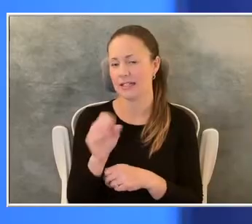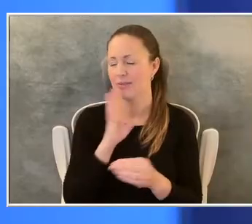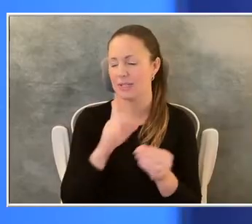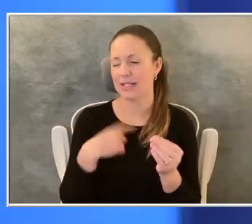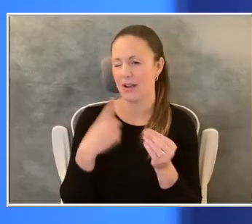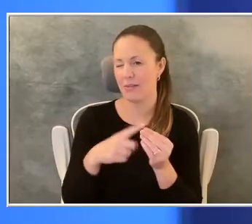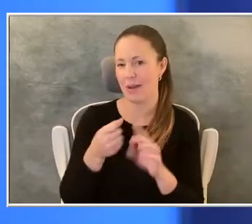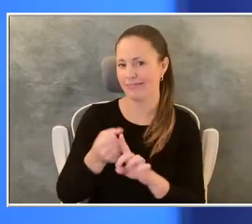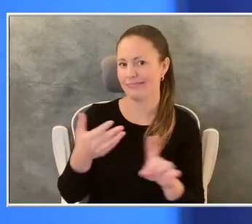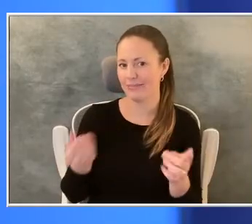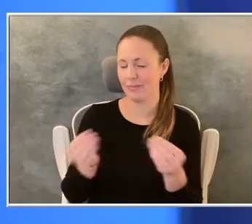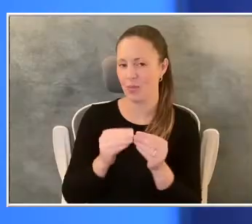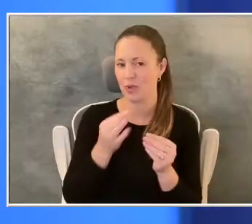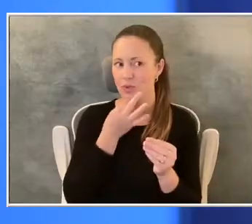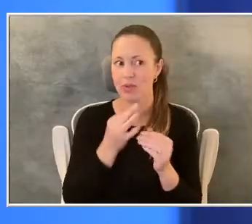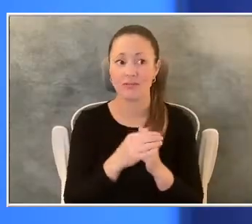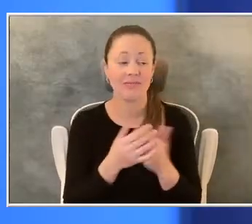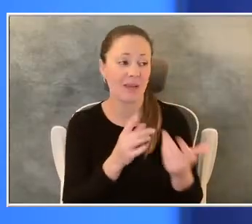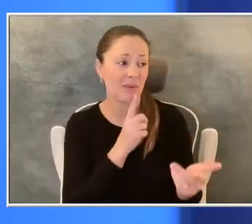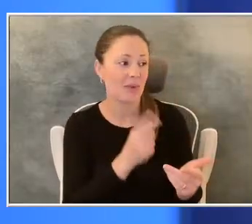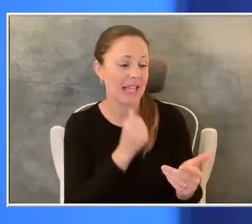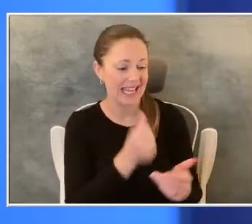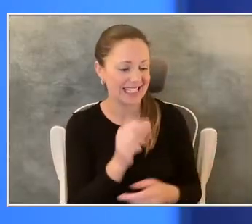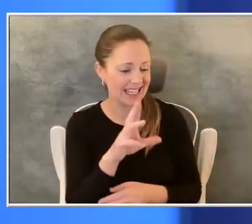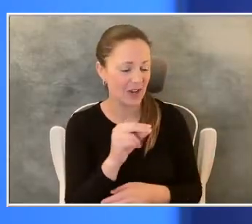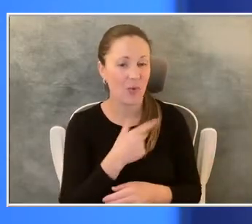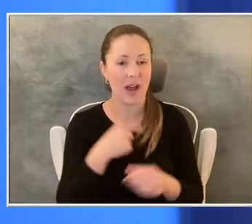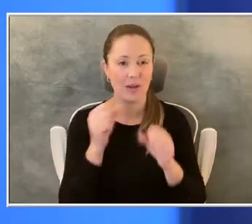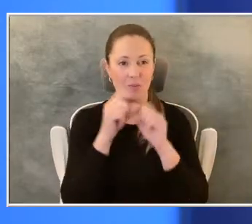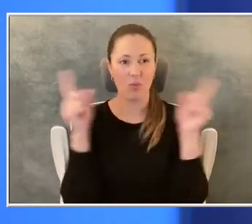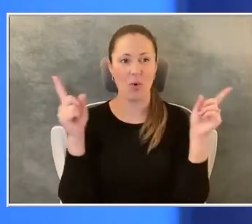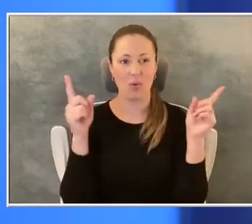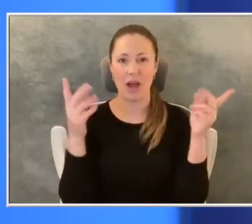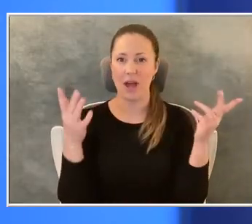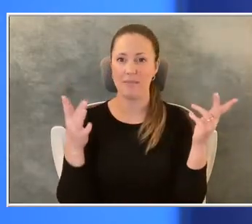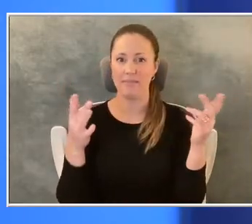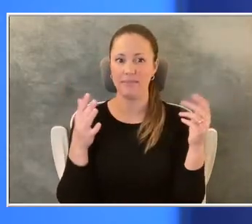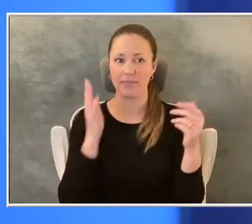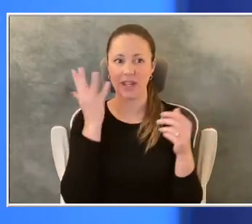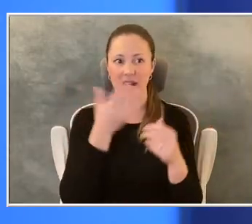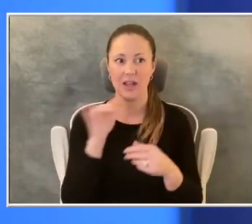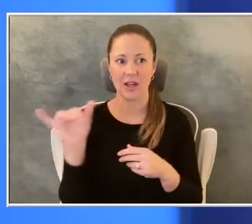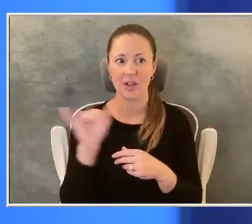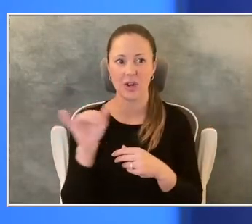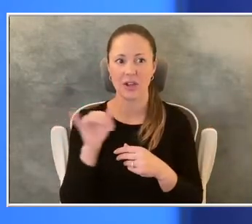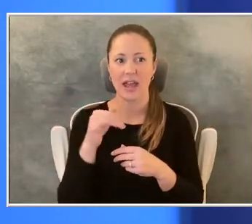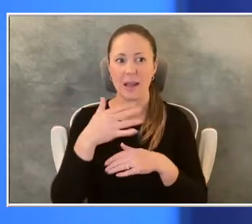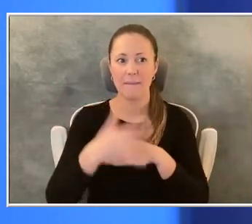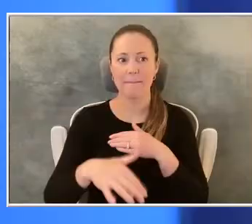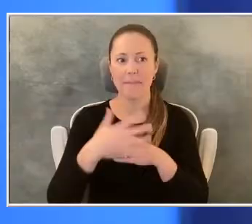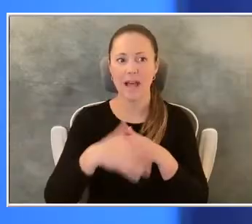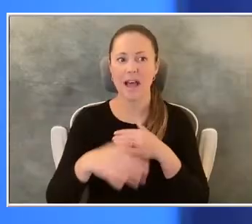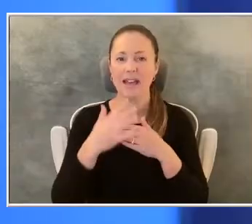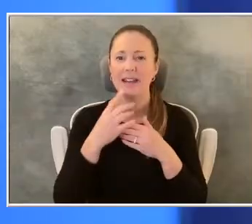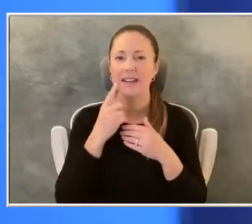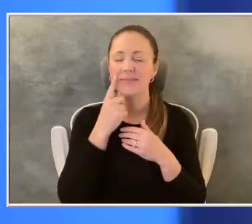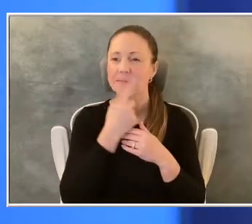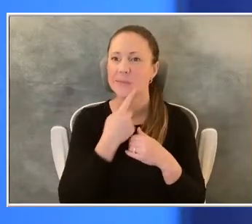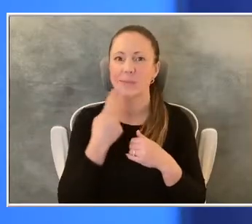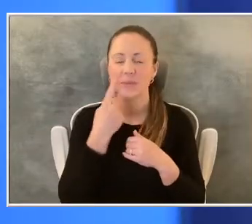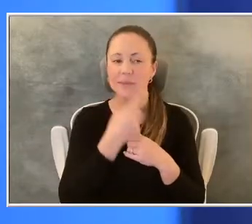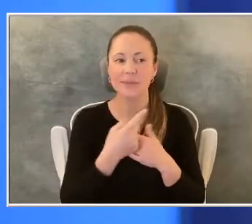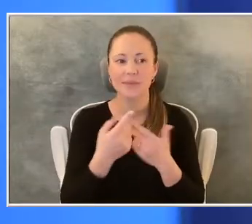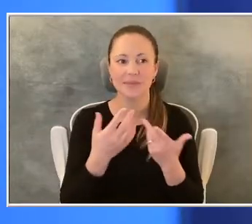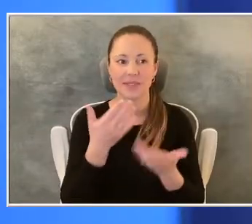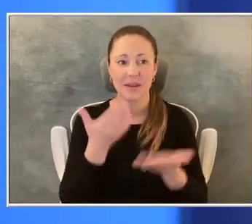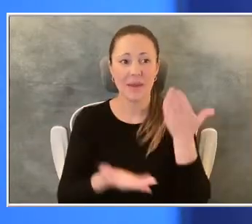didn't. I woke up a couple mornings with looked like really faint blood on my pillow, and I thought maybe my gums were from grinding my